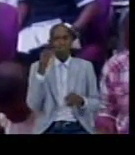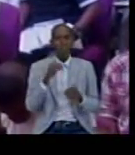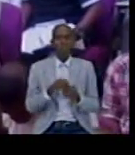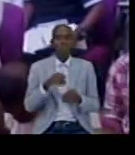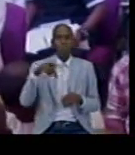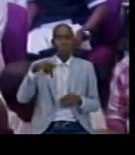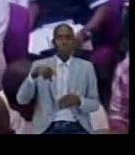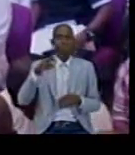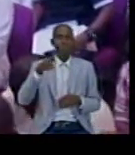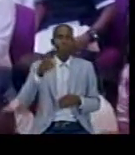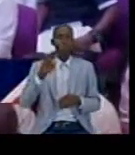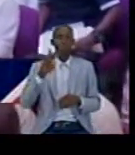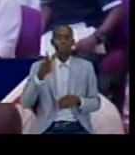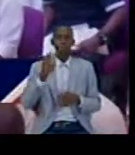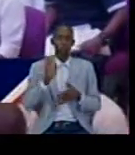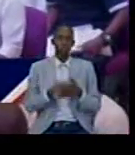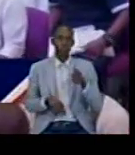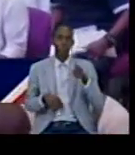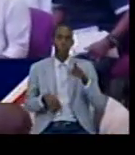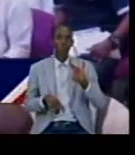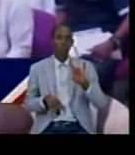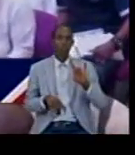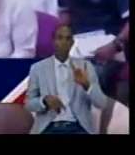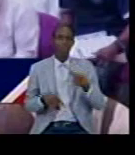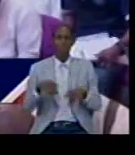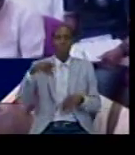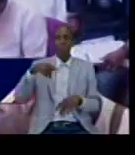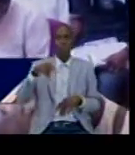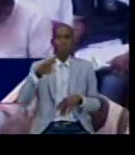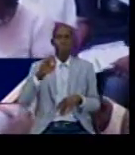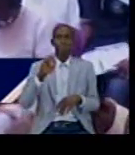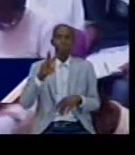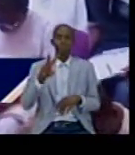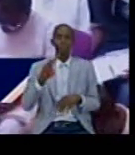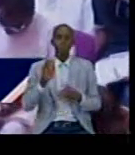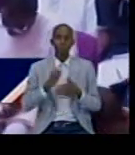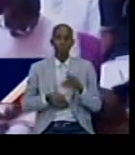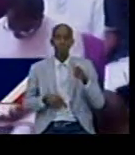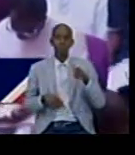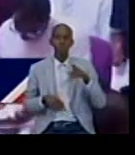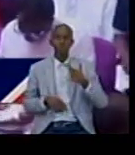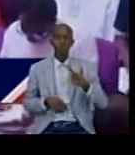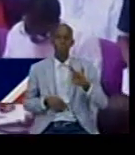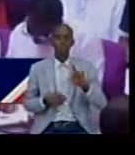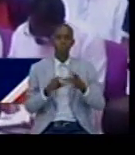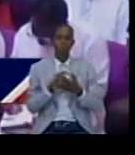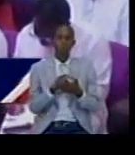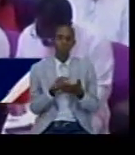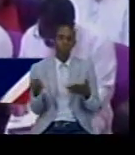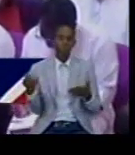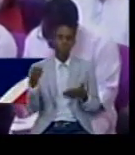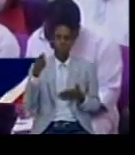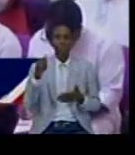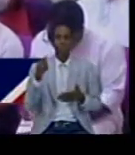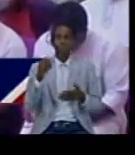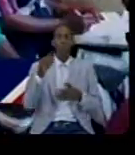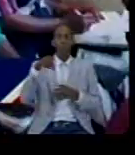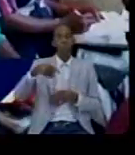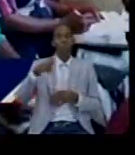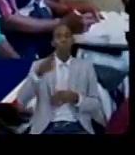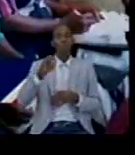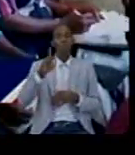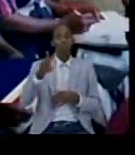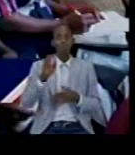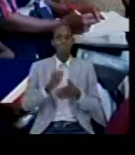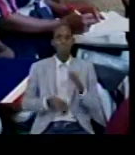from verse 29. Proverbs chapter 8. And we're reading from verse